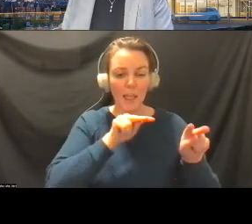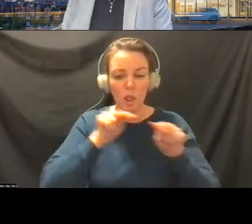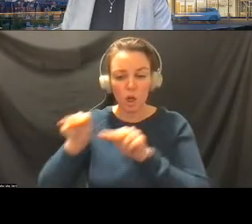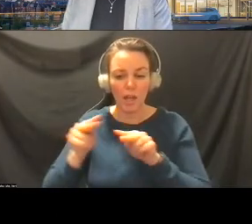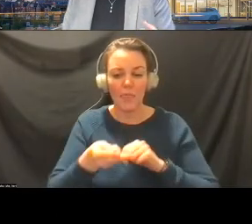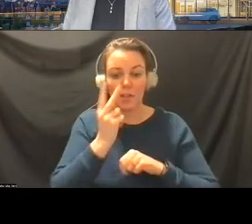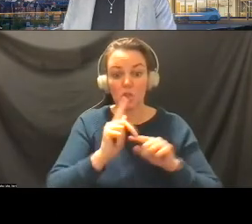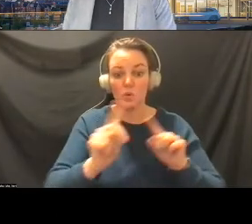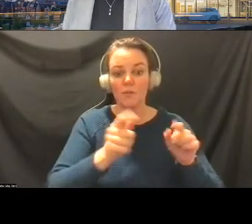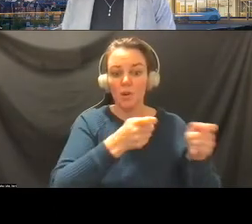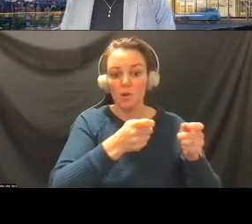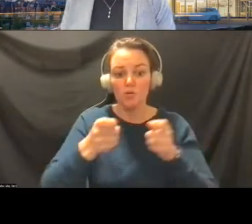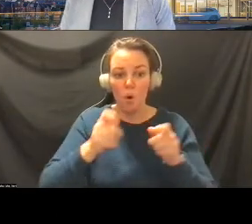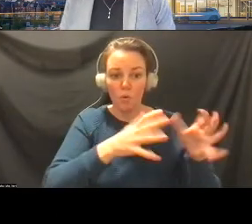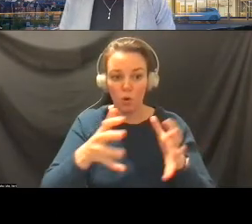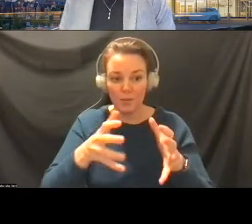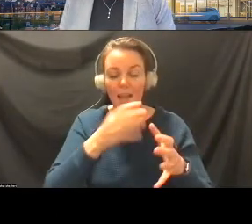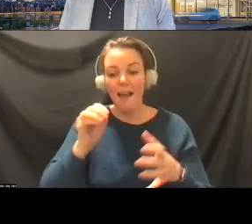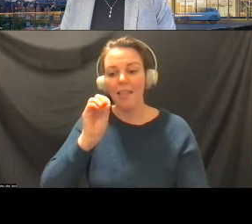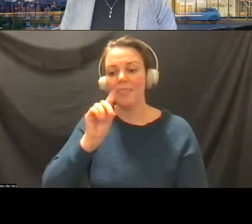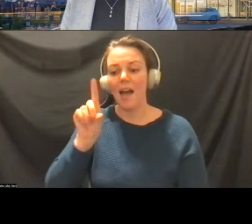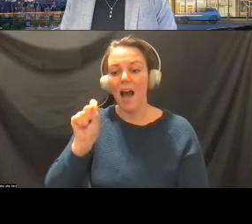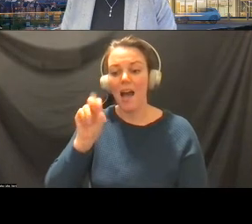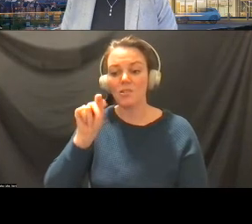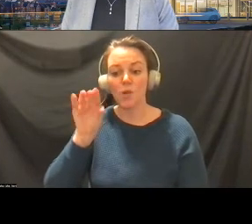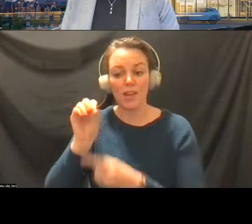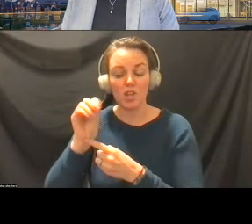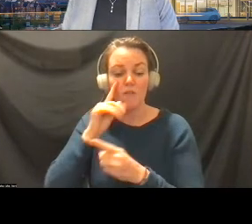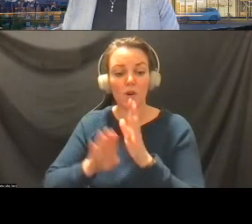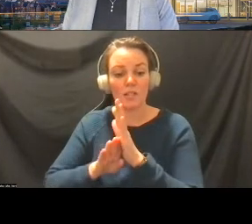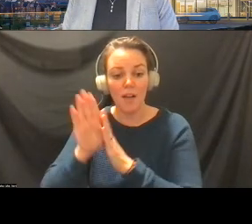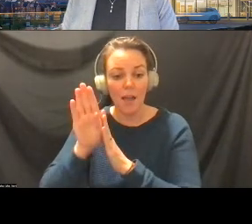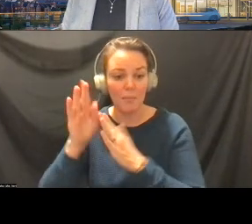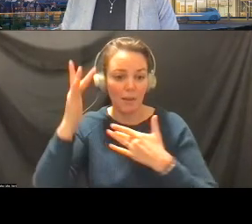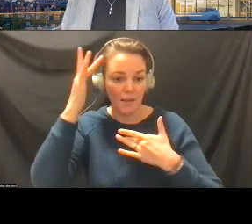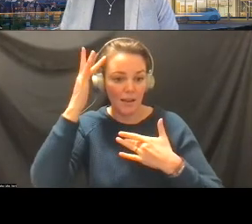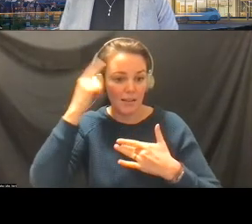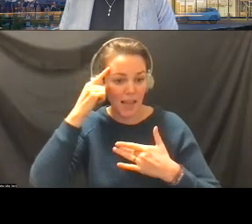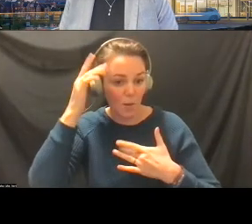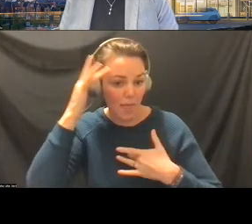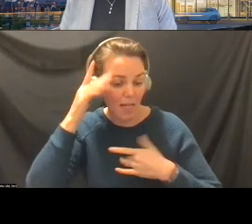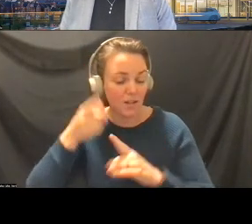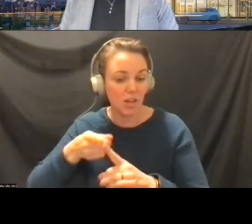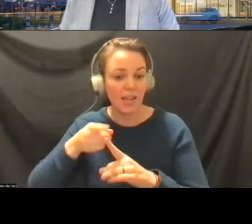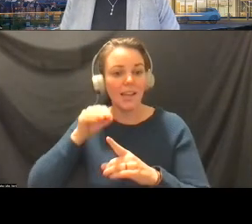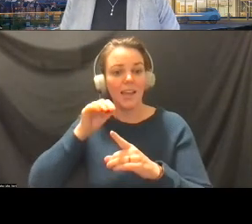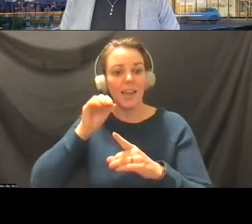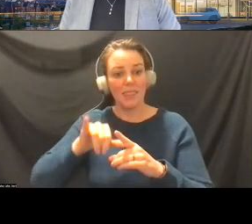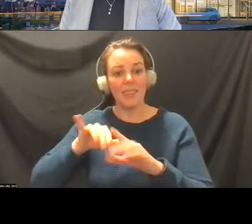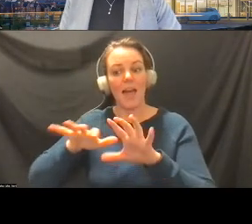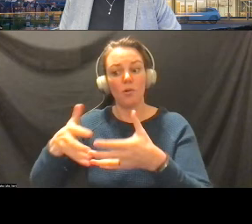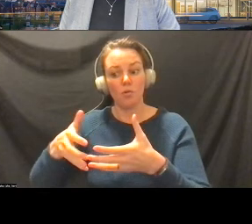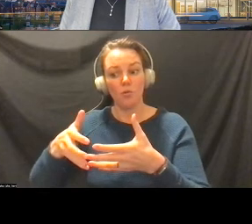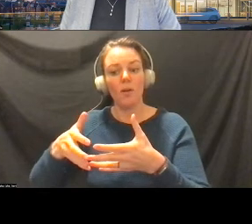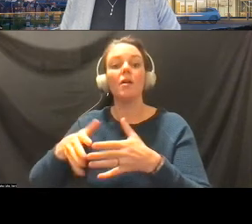control groups and the odds ratio of developing psychopathology in the group that is the offspring of parents